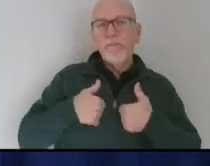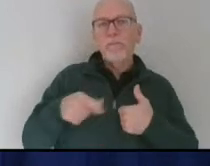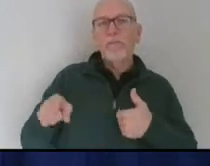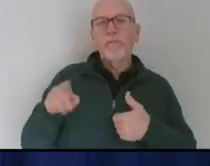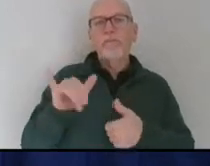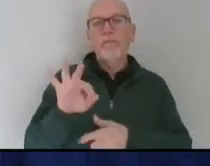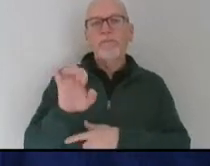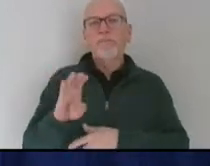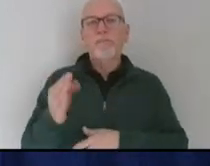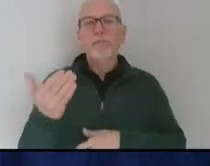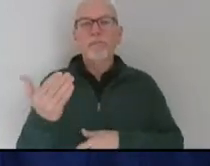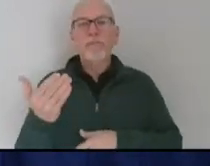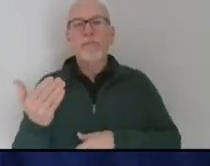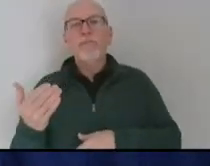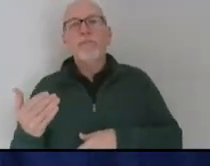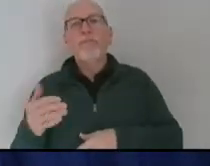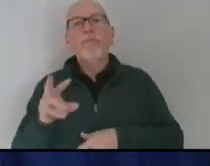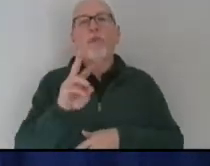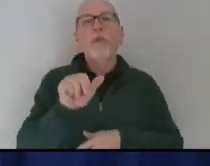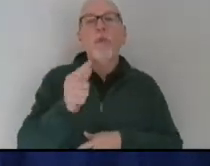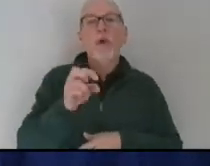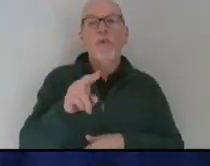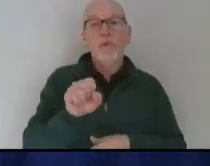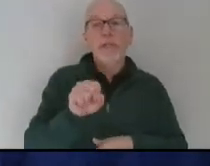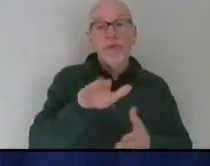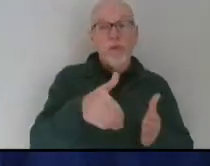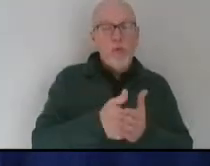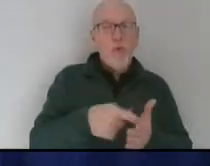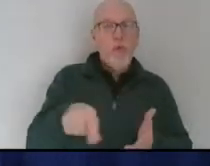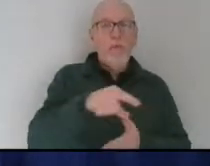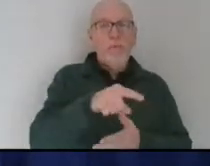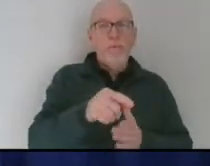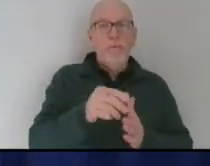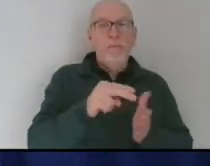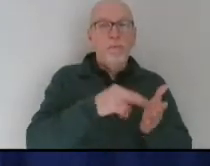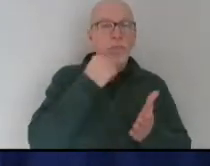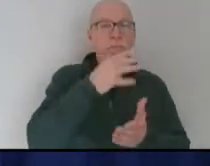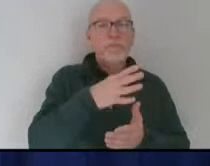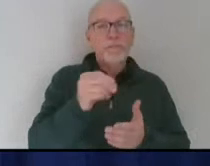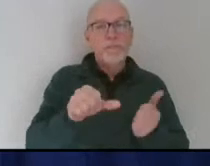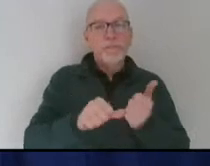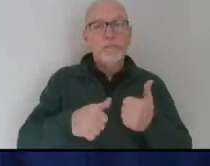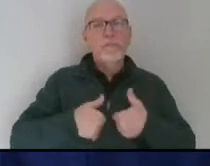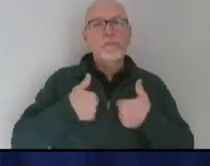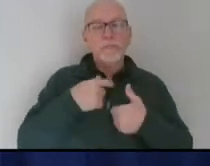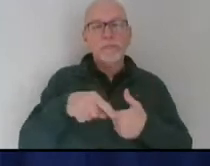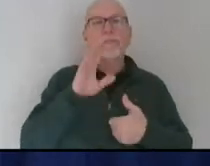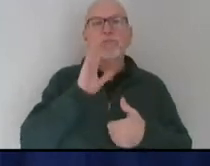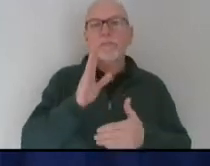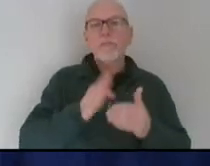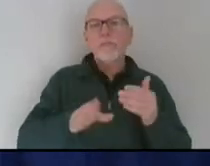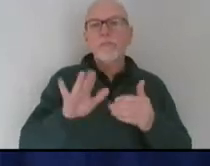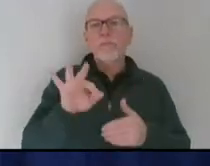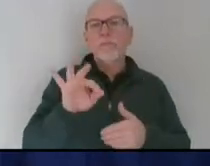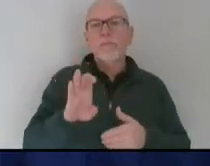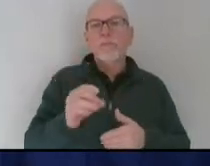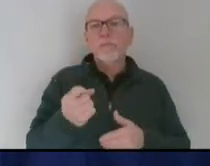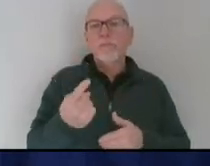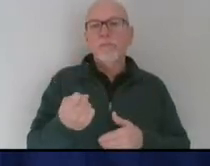February 15th. And Walgreens, all of their facilities, their skilled nursing facilities and assisted livings, will be completed by February the